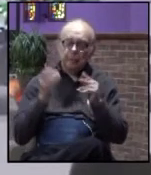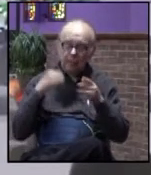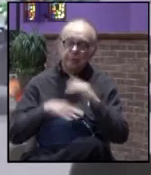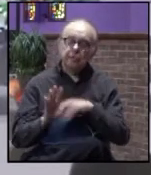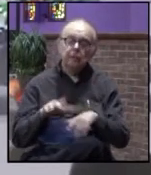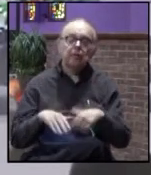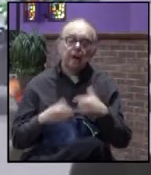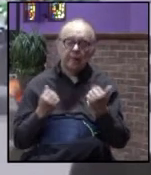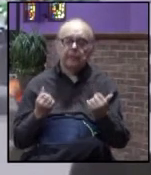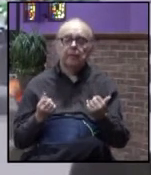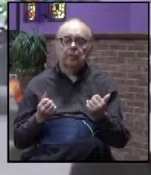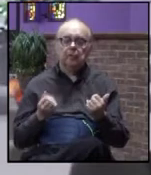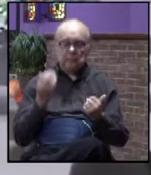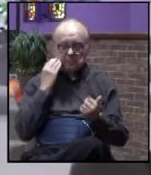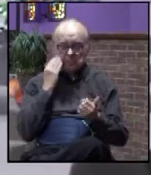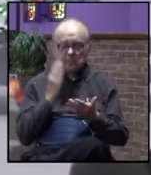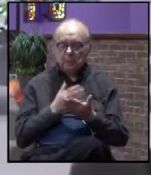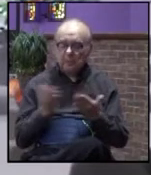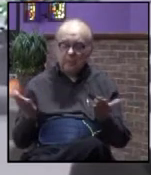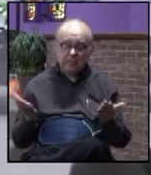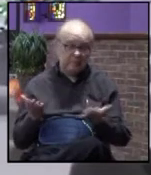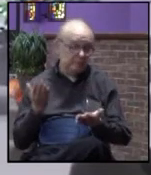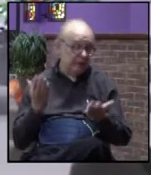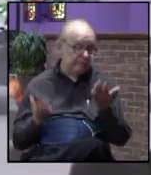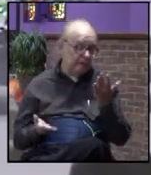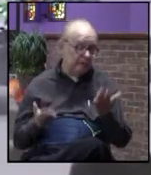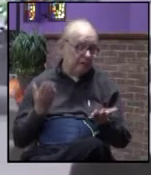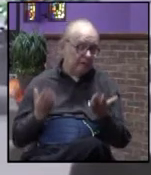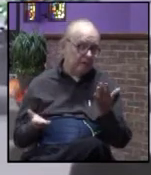life, knowing some things that maybe